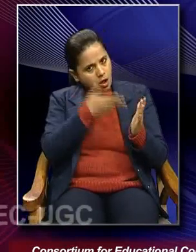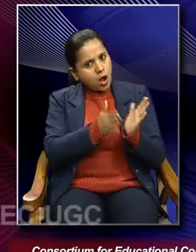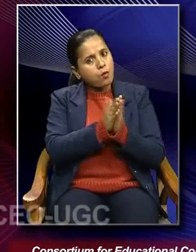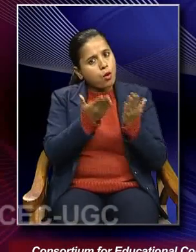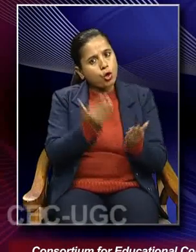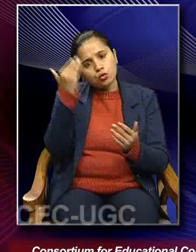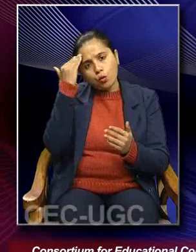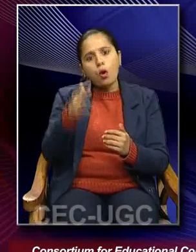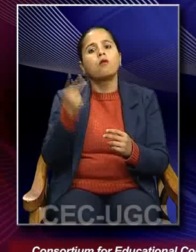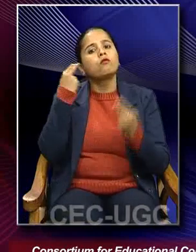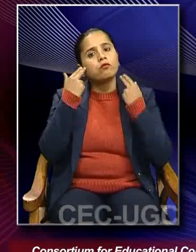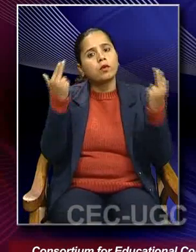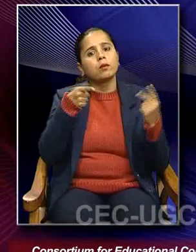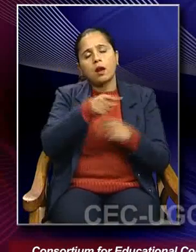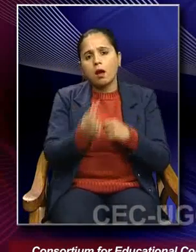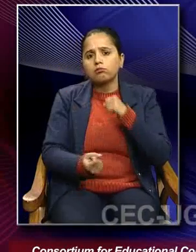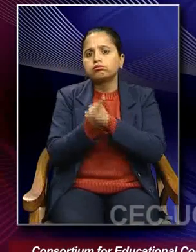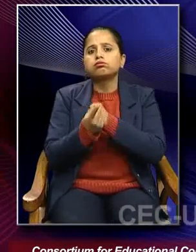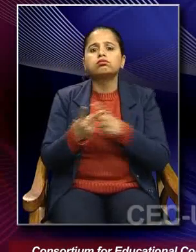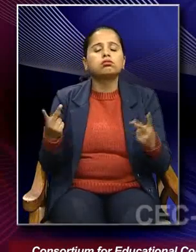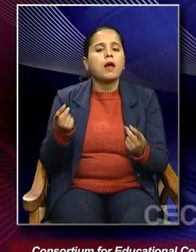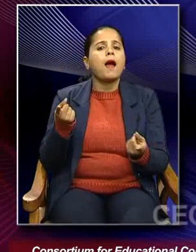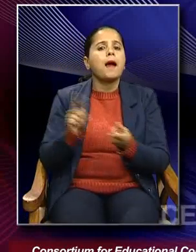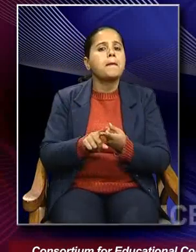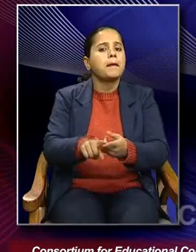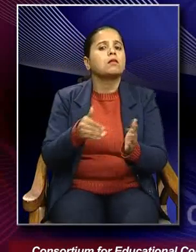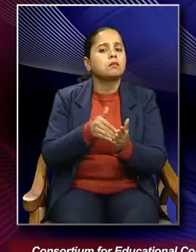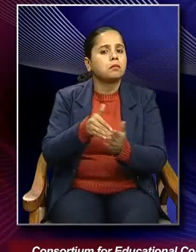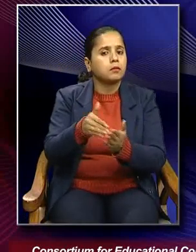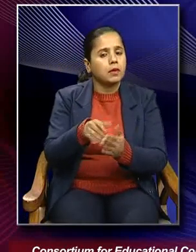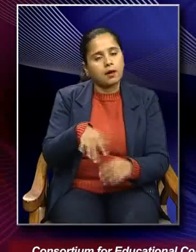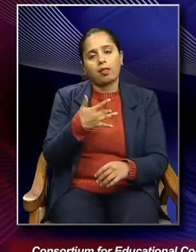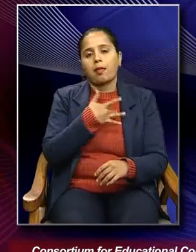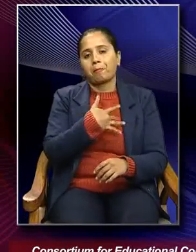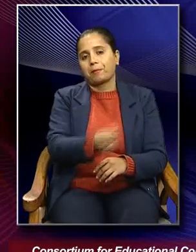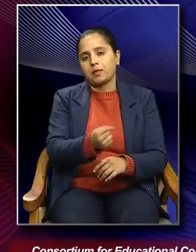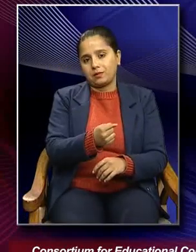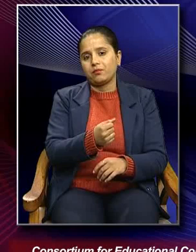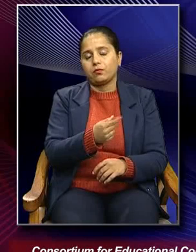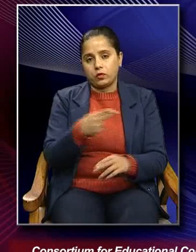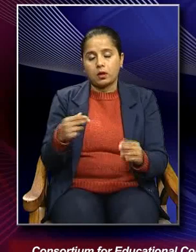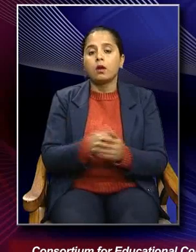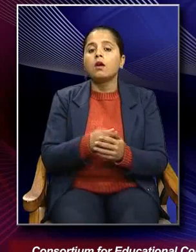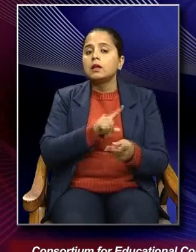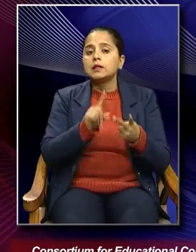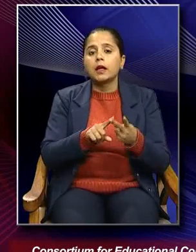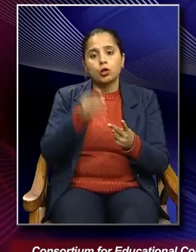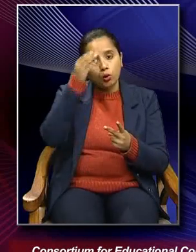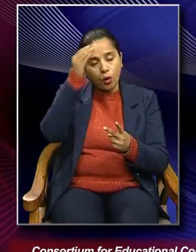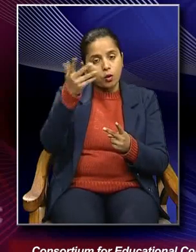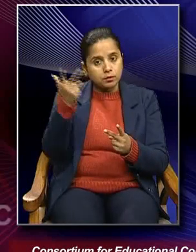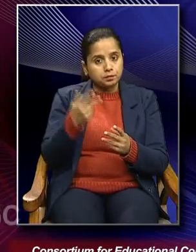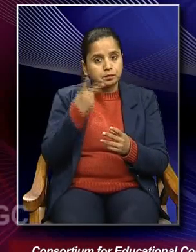known, which has been occurring, and therefore a habit. A second concept along